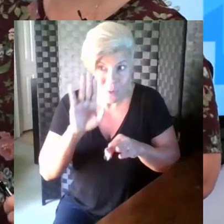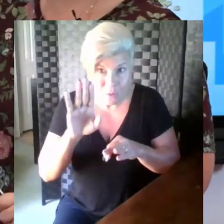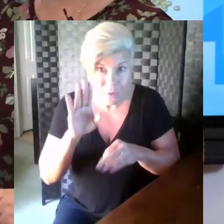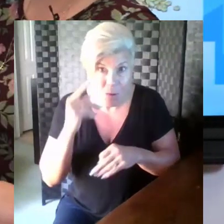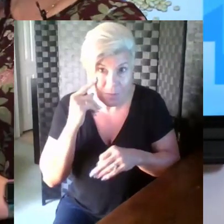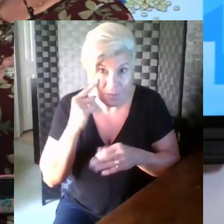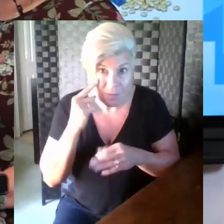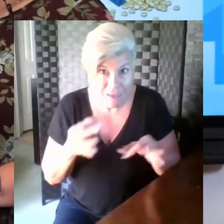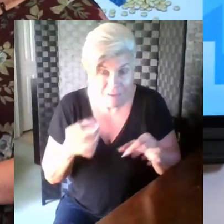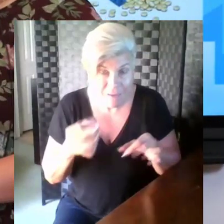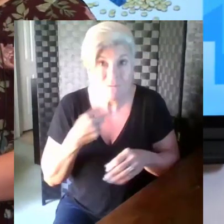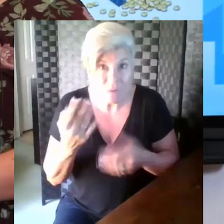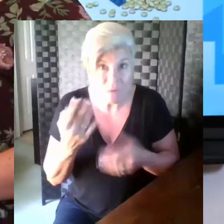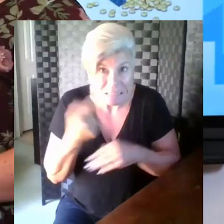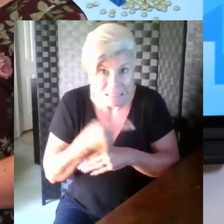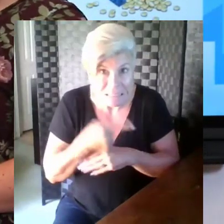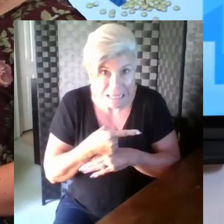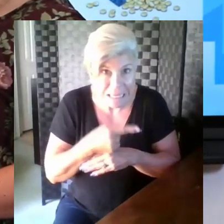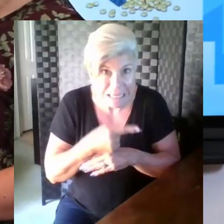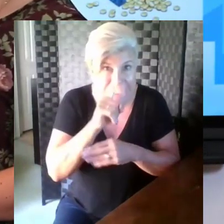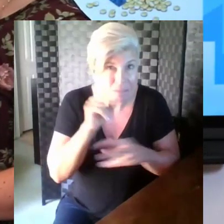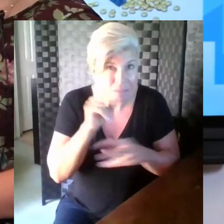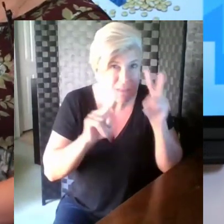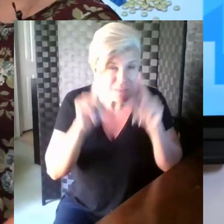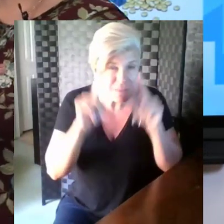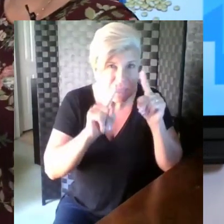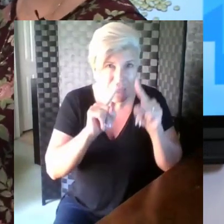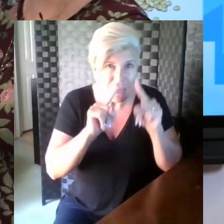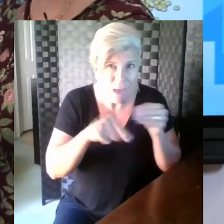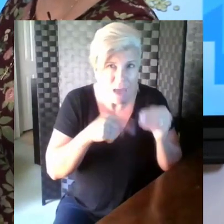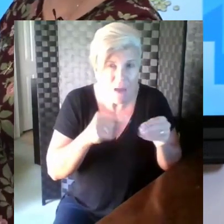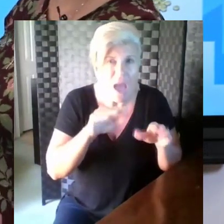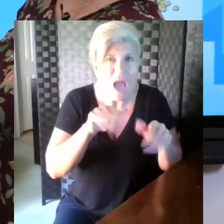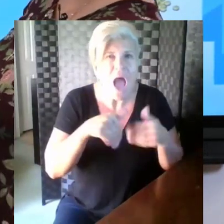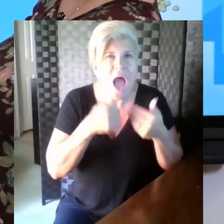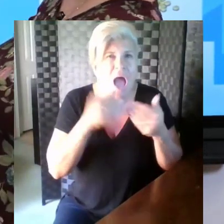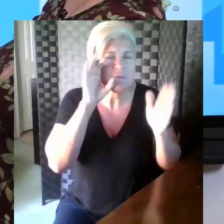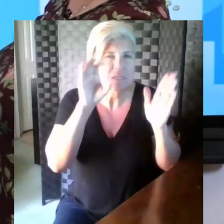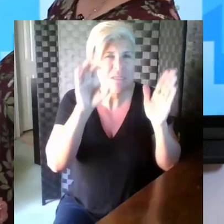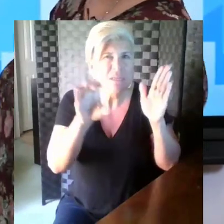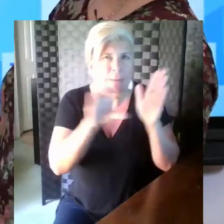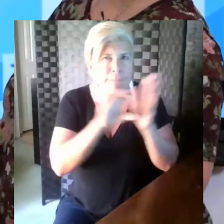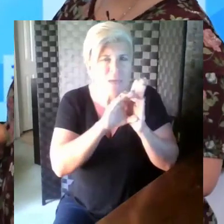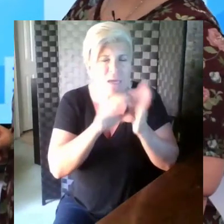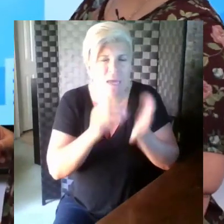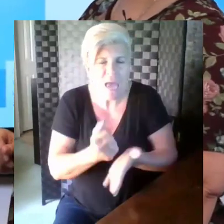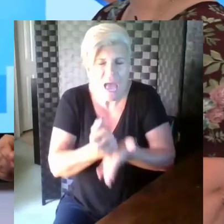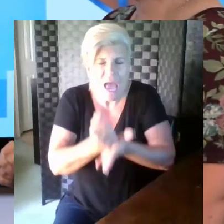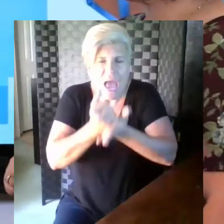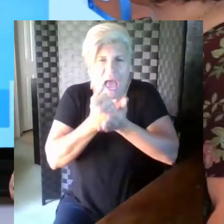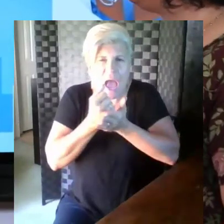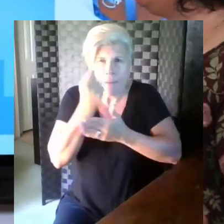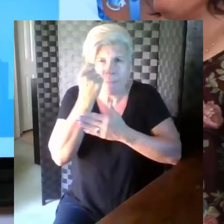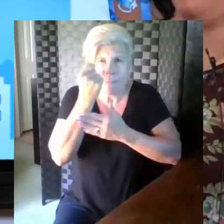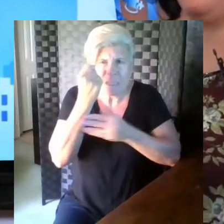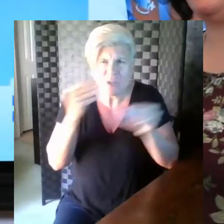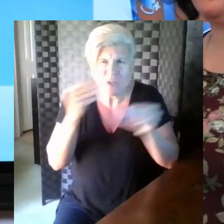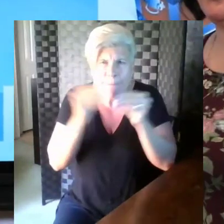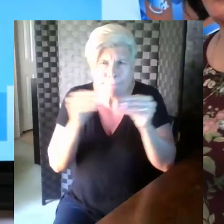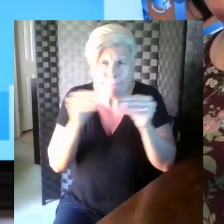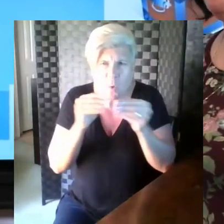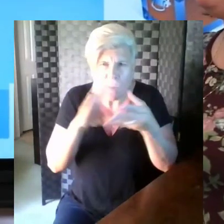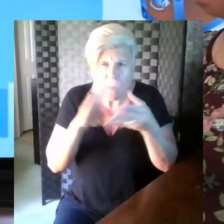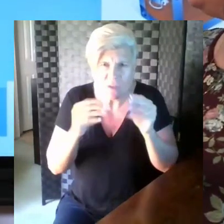voice today needs to be thinking about how does the picture help me understand more about